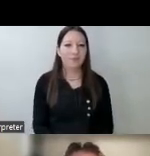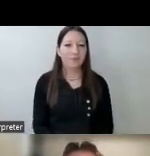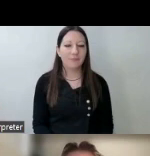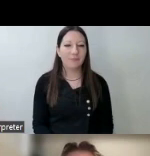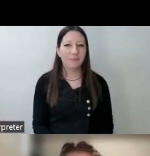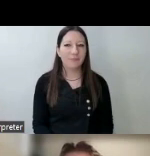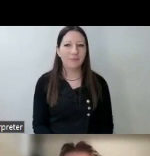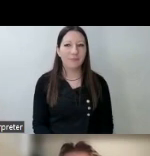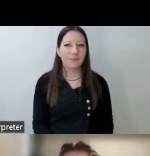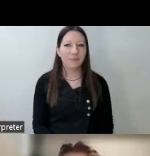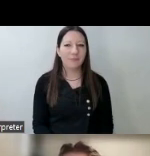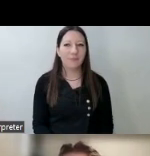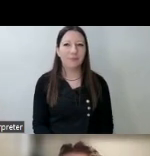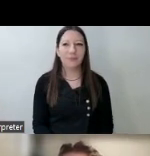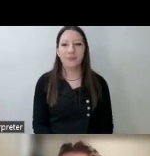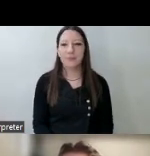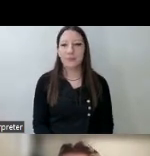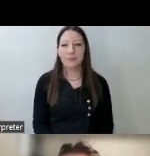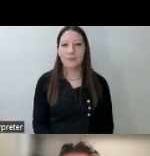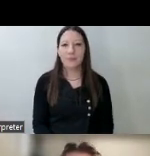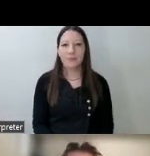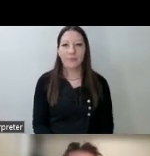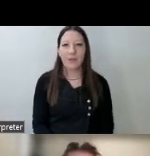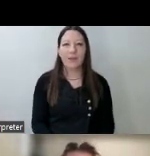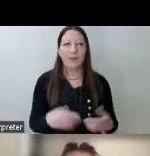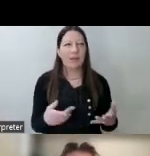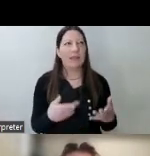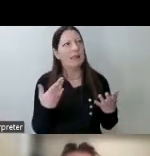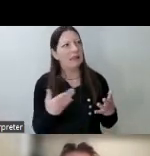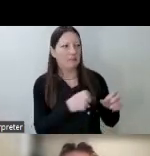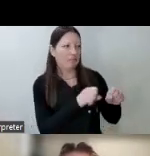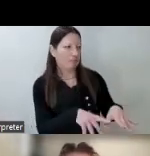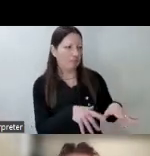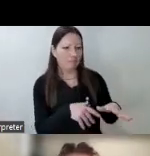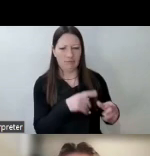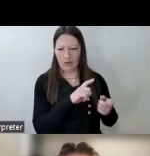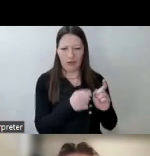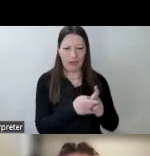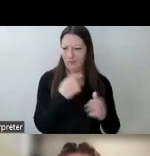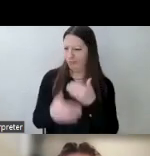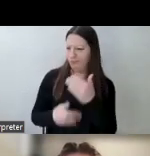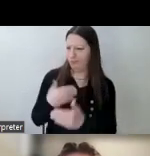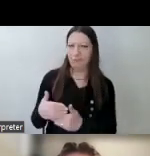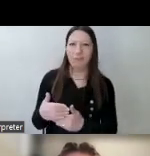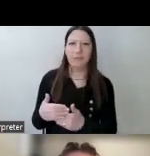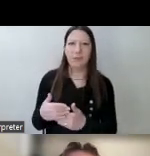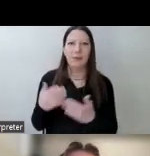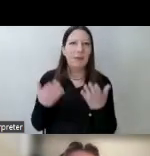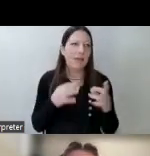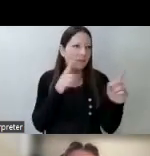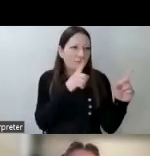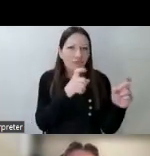of deconstructing what I thought the project was going to be, which was more or less a photo essay of a single fire season,